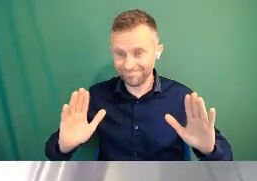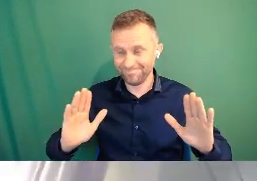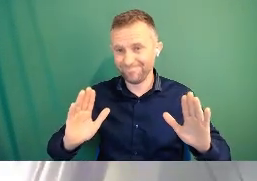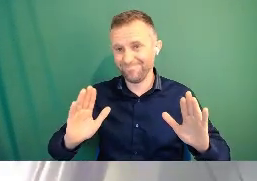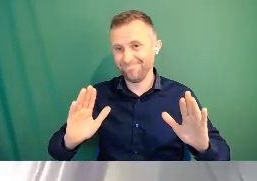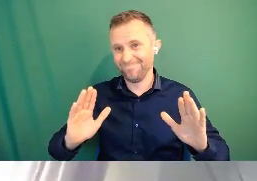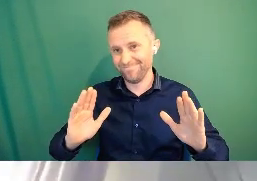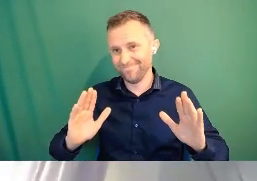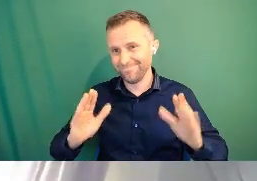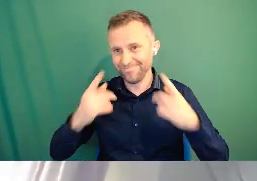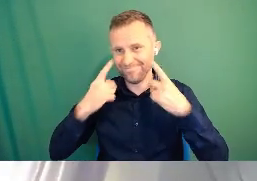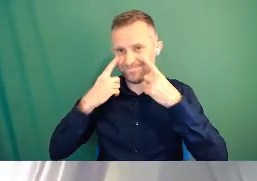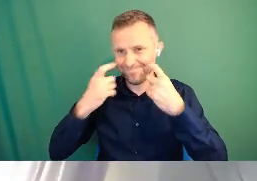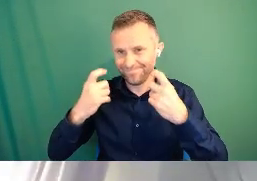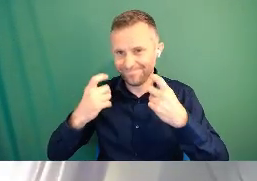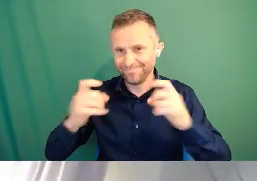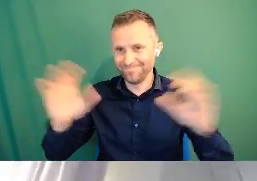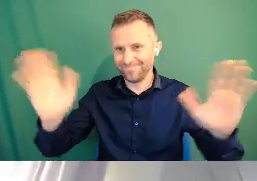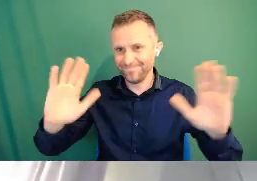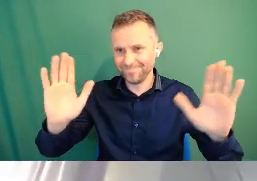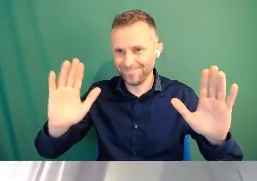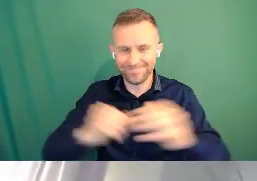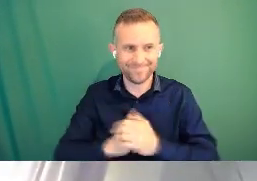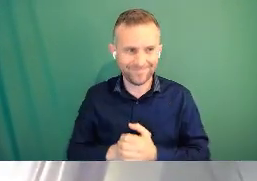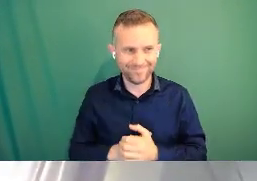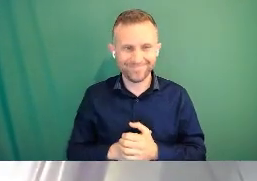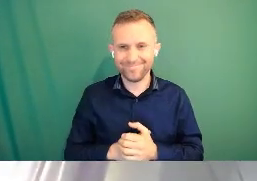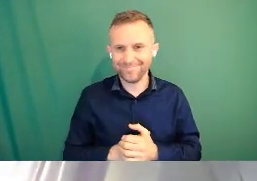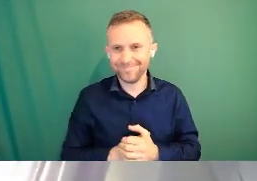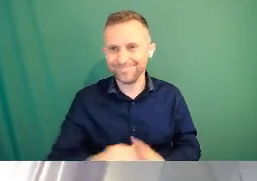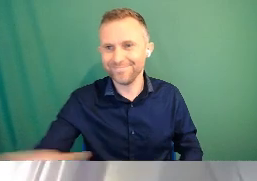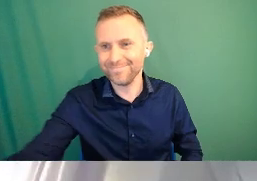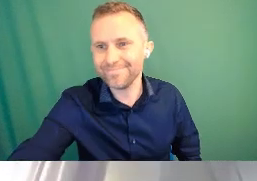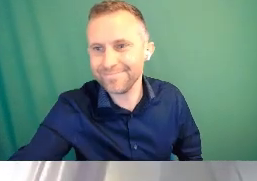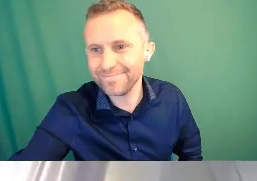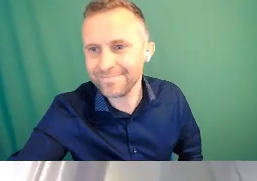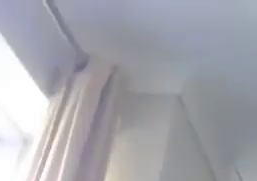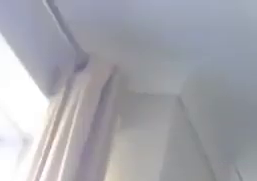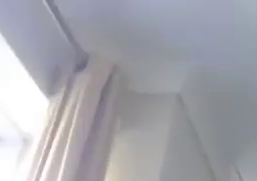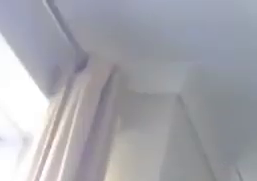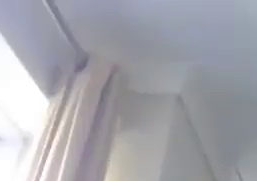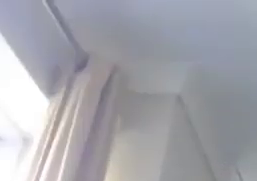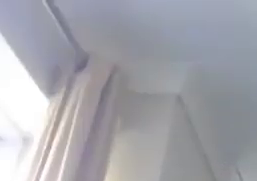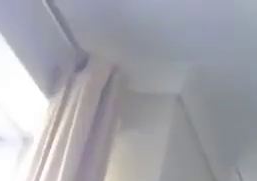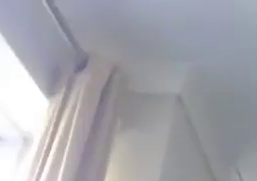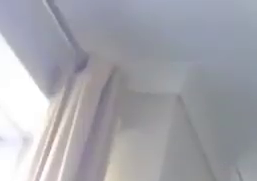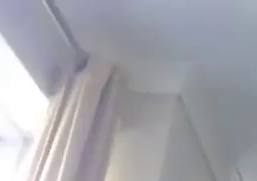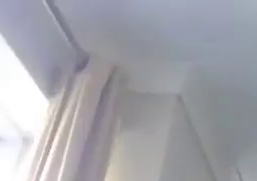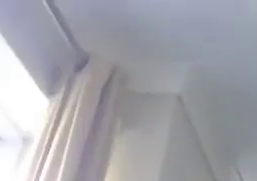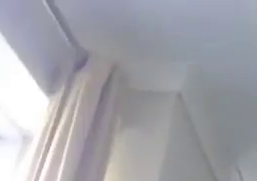Fantastic. So yeah, as I say, thank you so much for listening. And yeah.